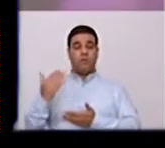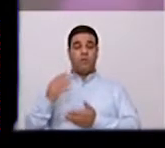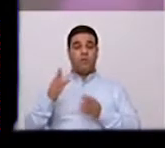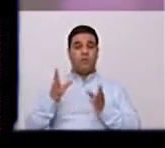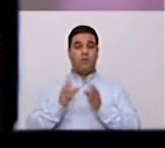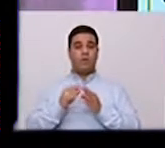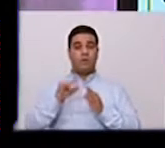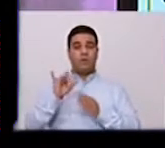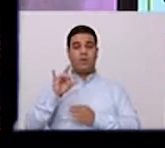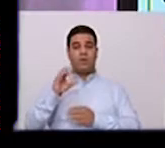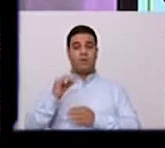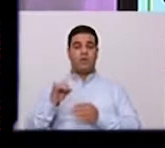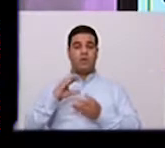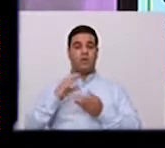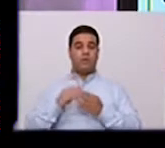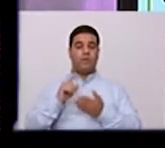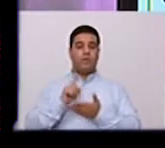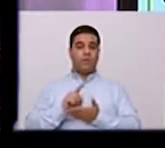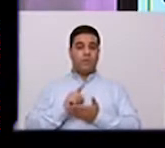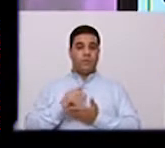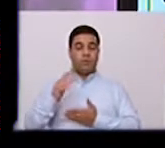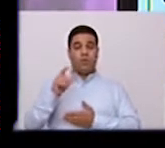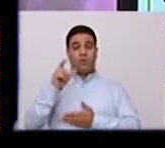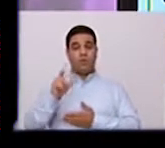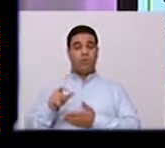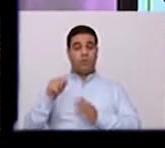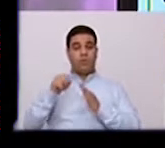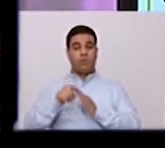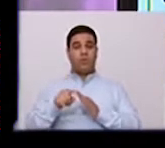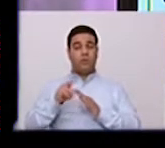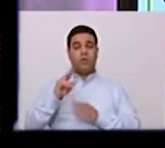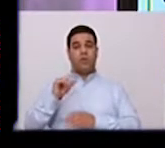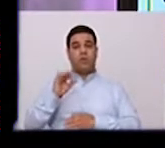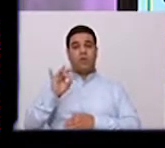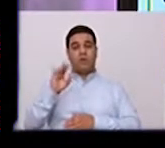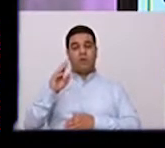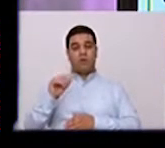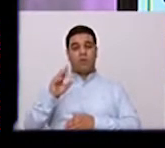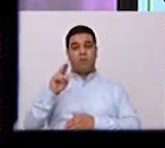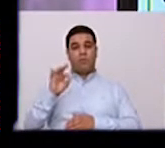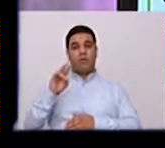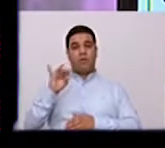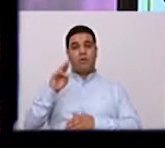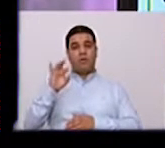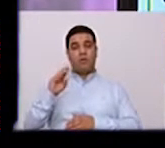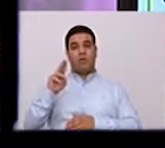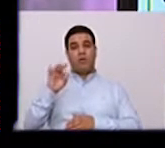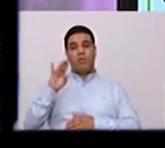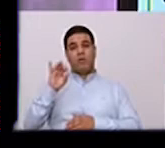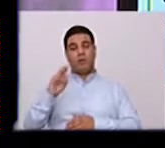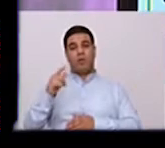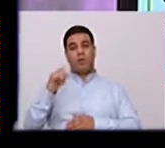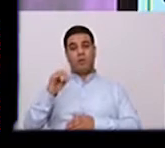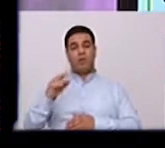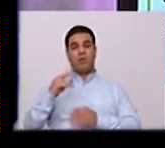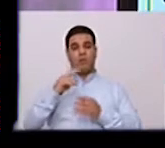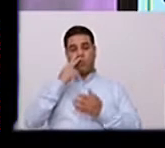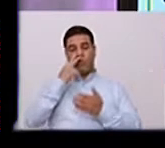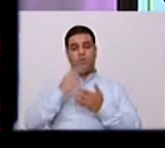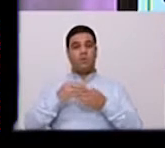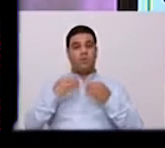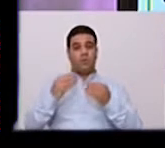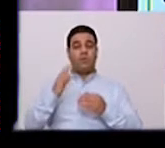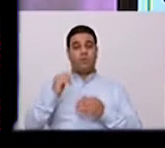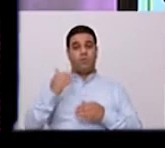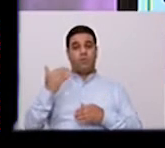birikkan holda irsiylanishga doir masala odamlarda katarakta va polidaktili dominant genlar orqali belgilanadi